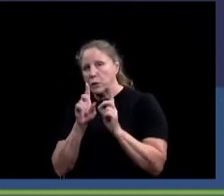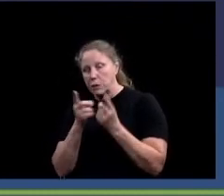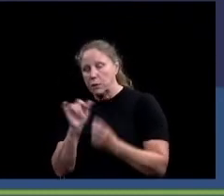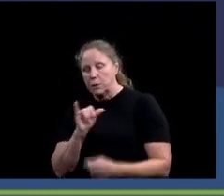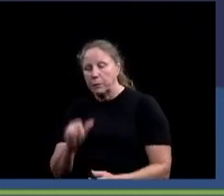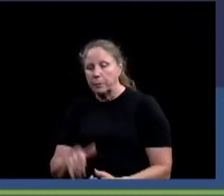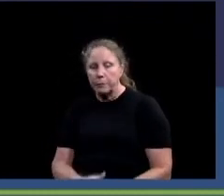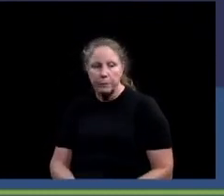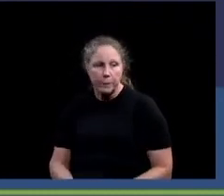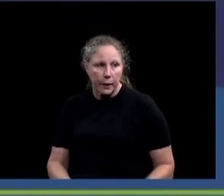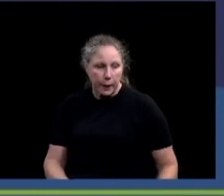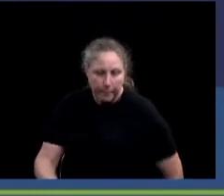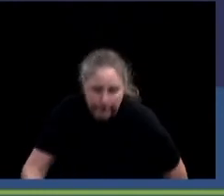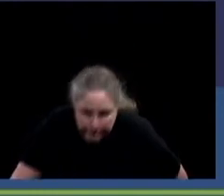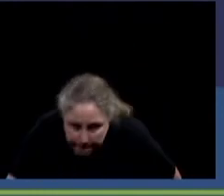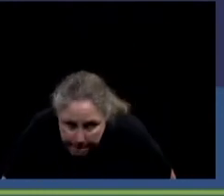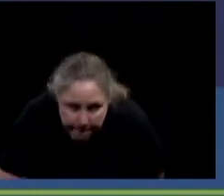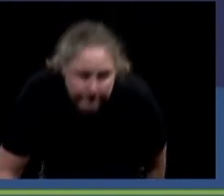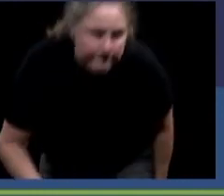Thank you.